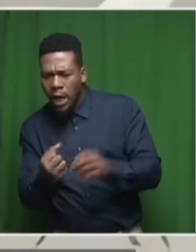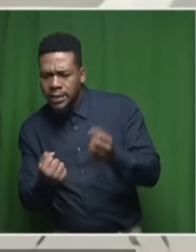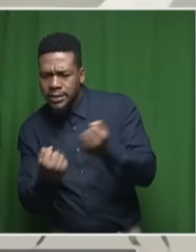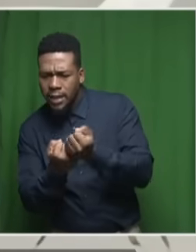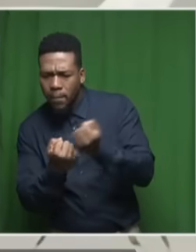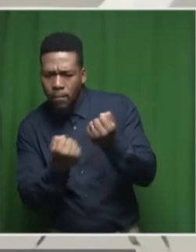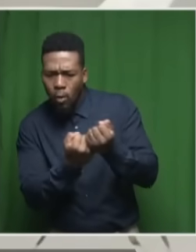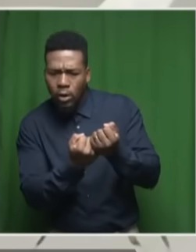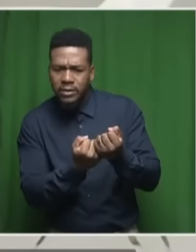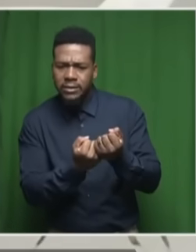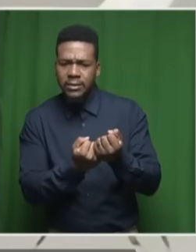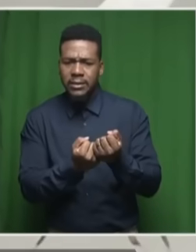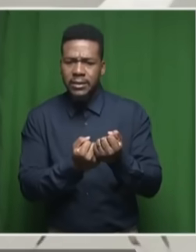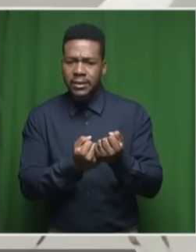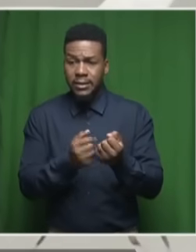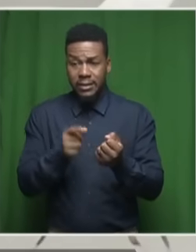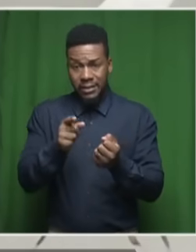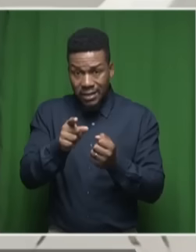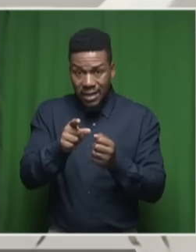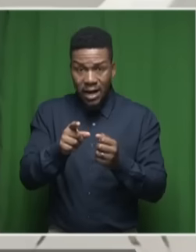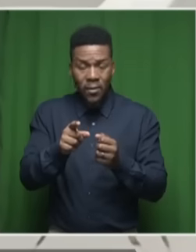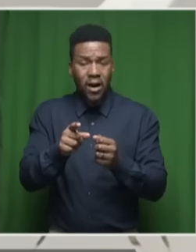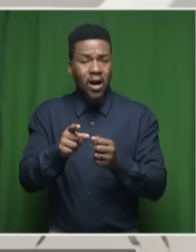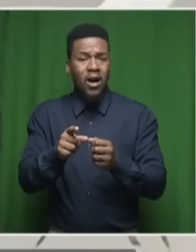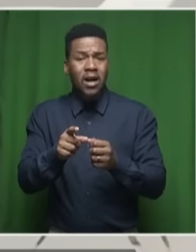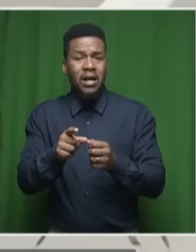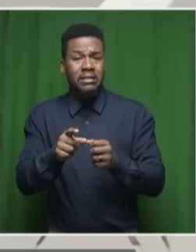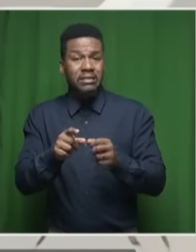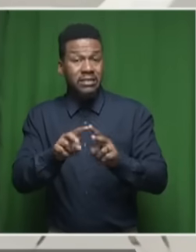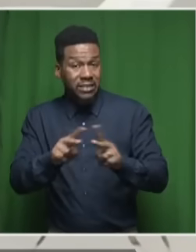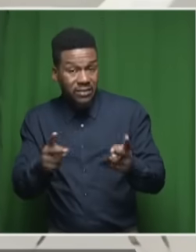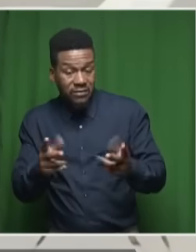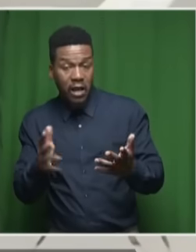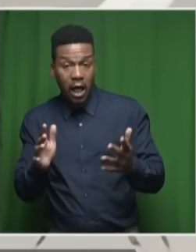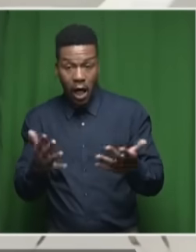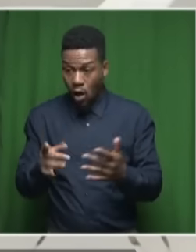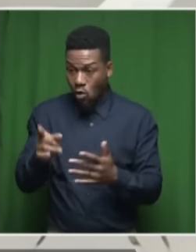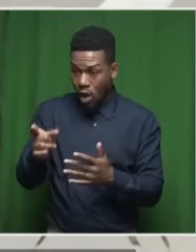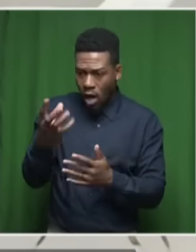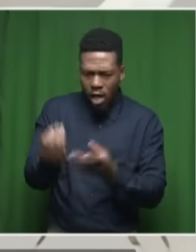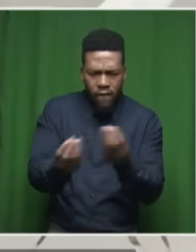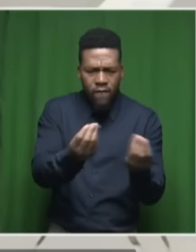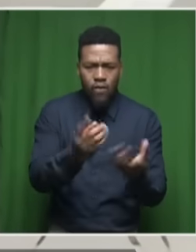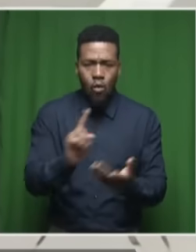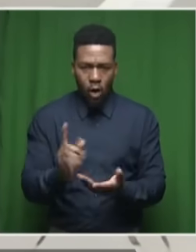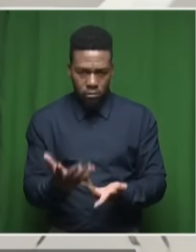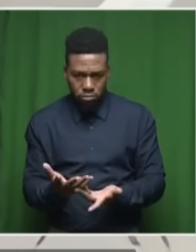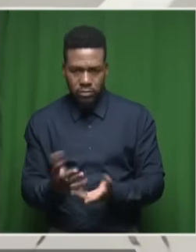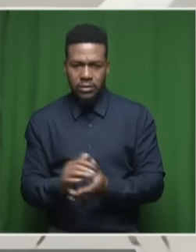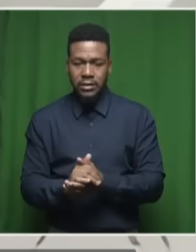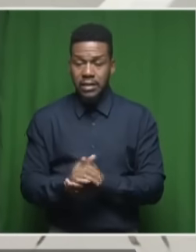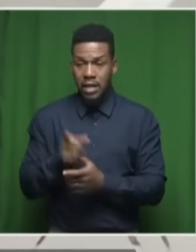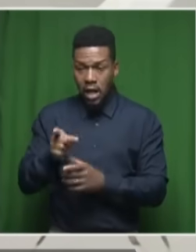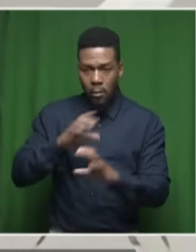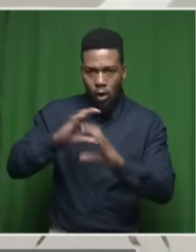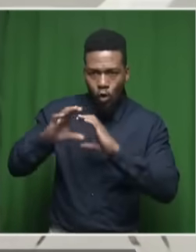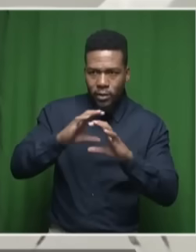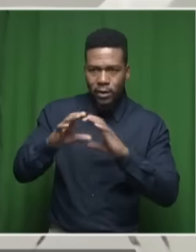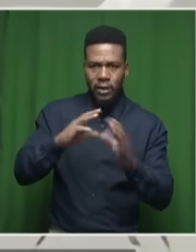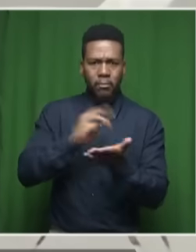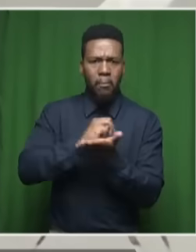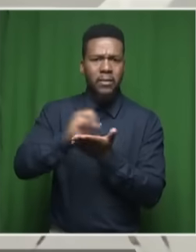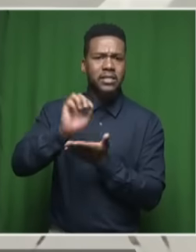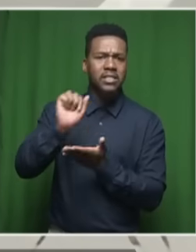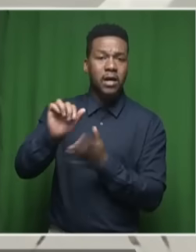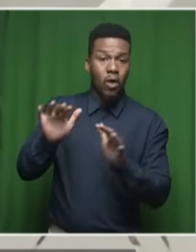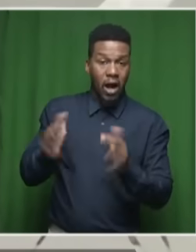political parties, supporters might be having on the pact, and how they actually communicate their message out there. We